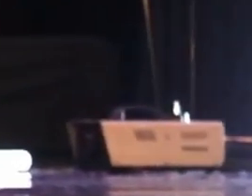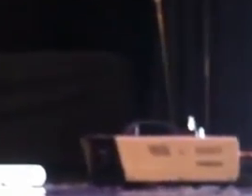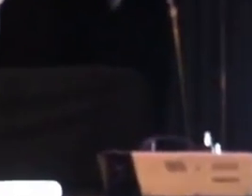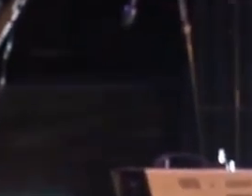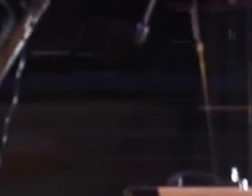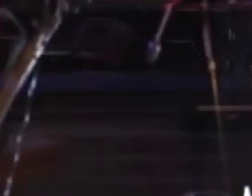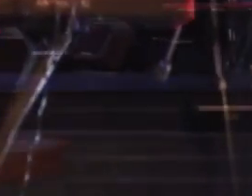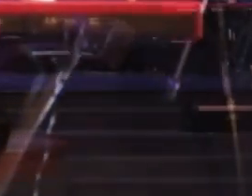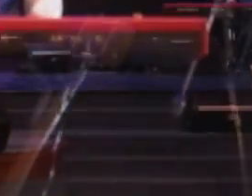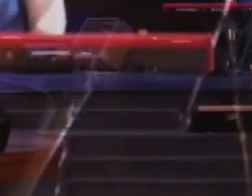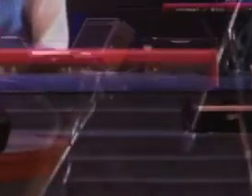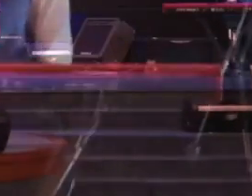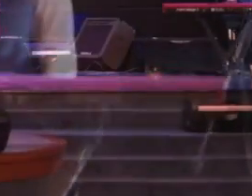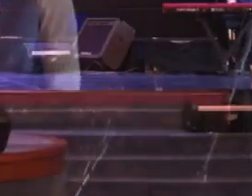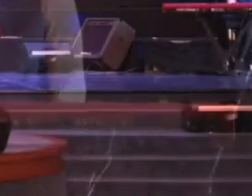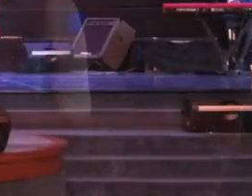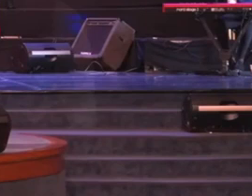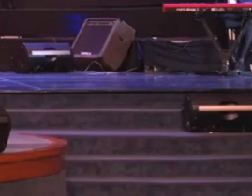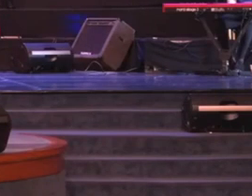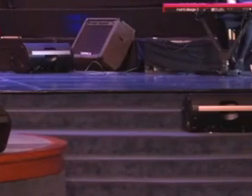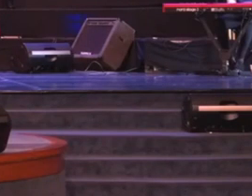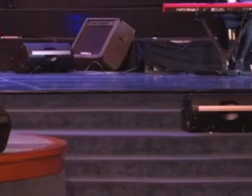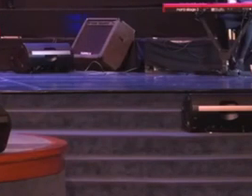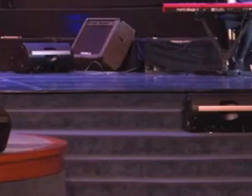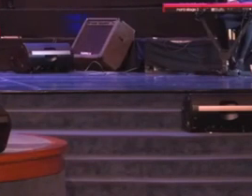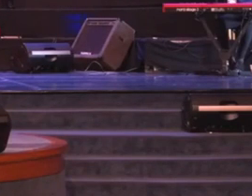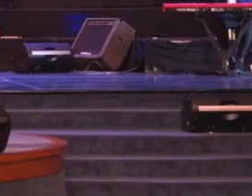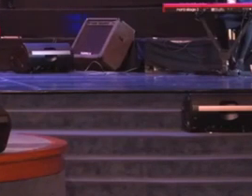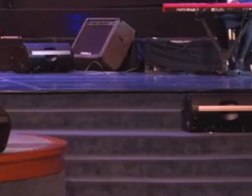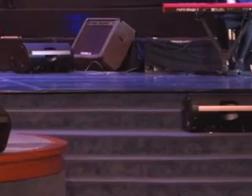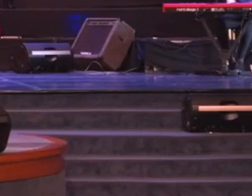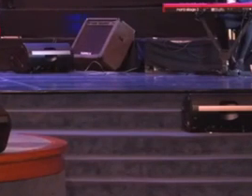merciful, Jesus who save.